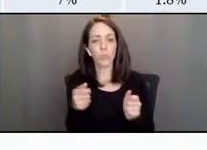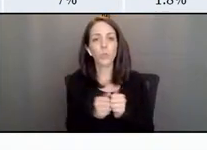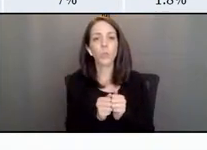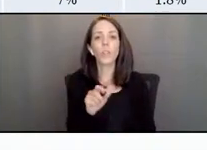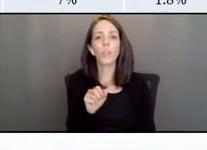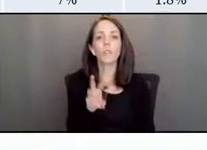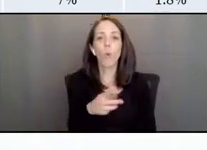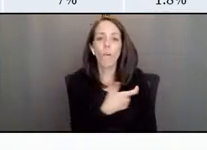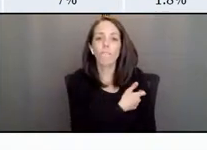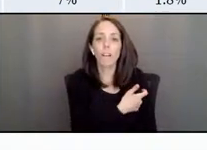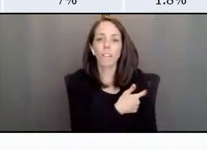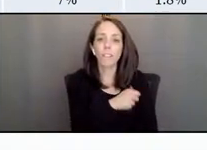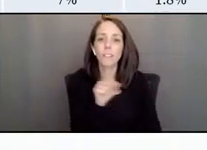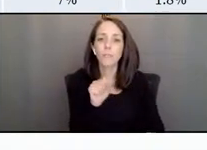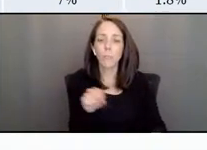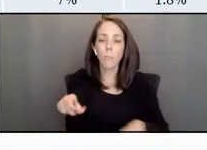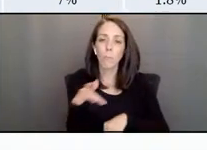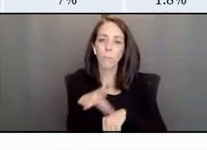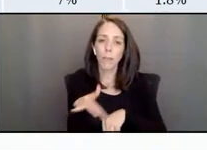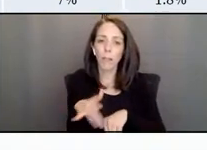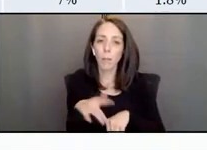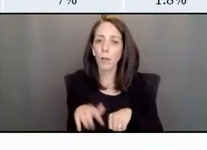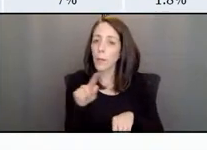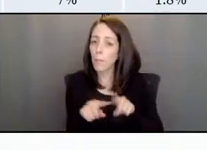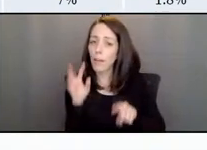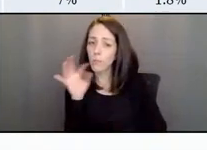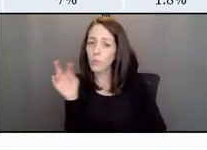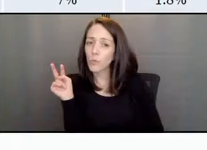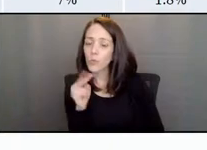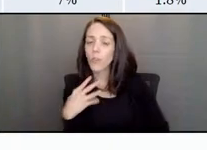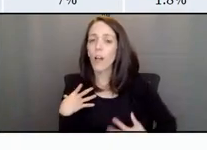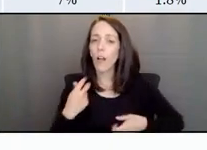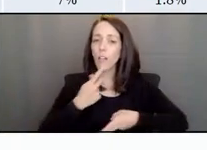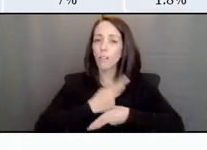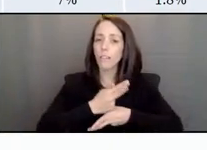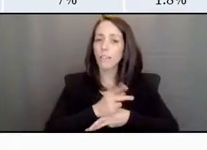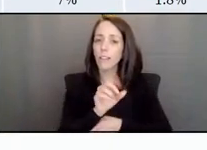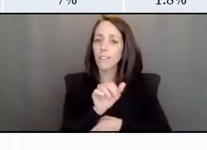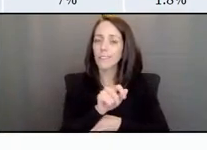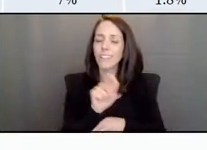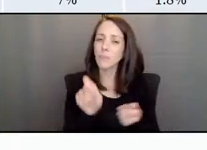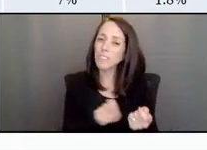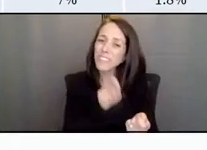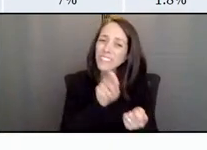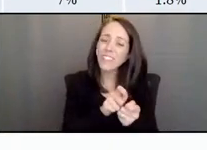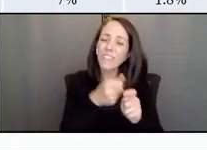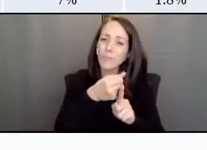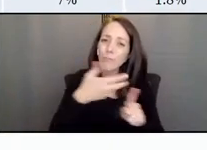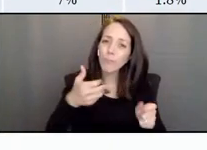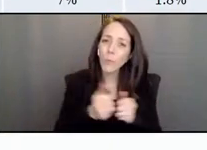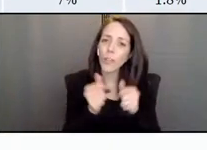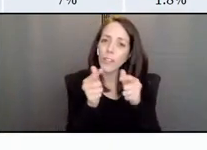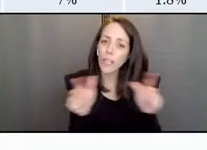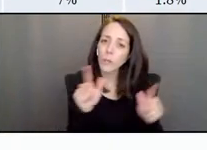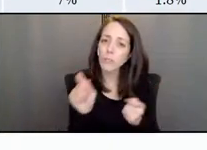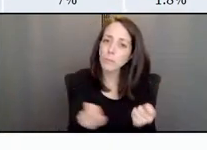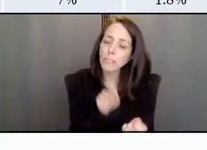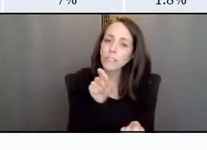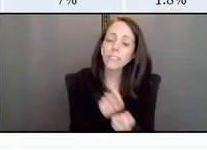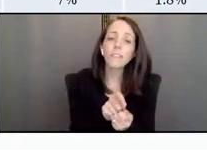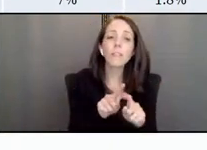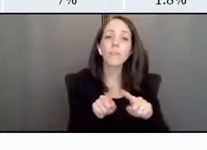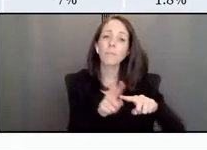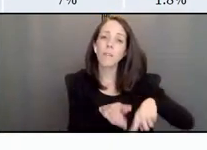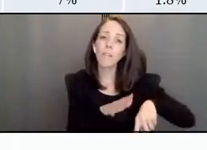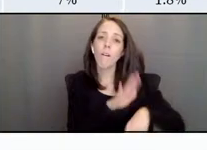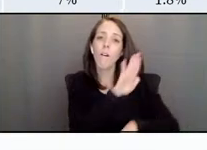We're looking at healthier share data specifically broken out by language. We see a tale of many parallel worlds in which some communities are doing extremely well,